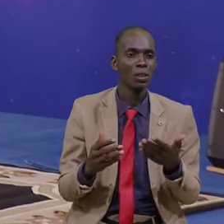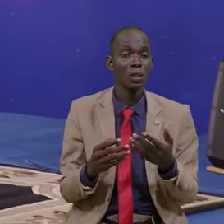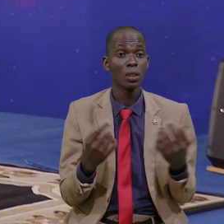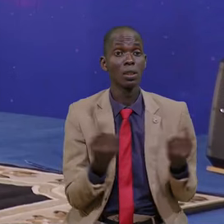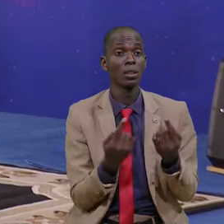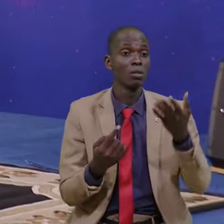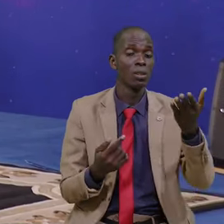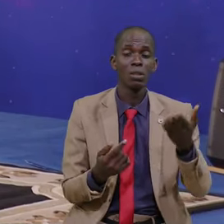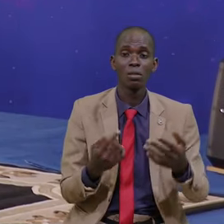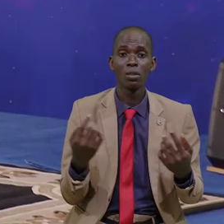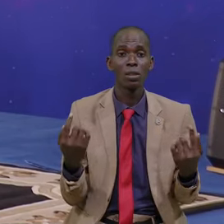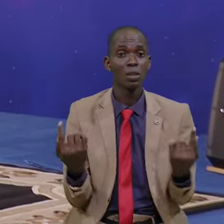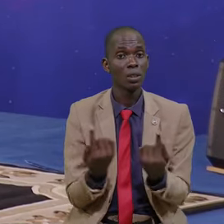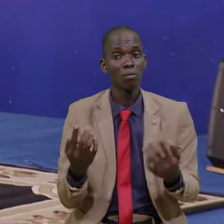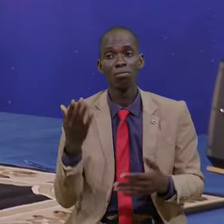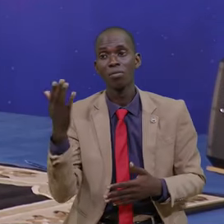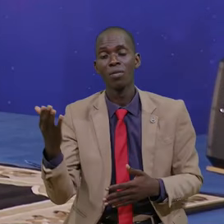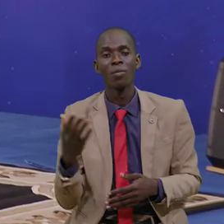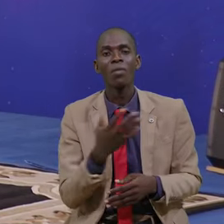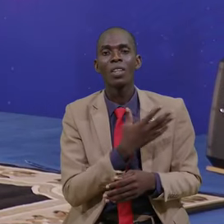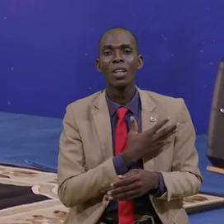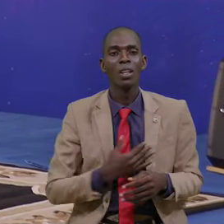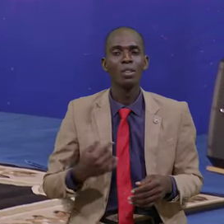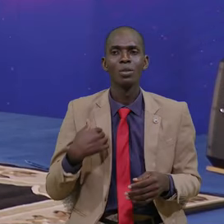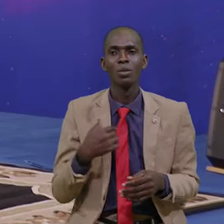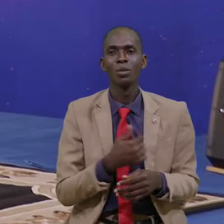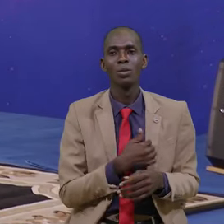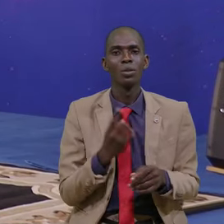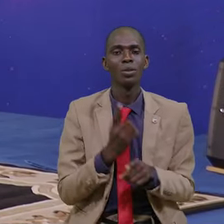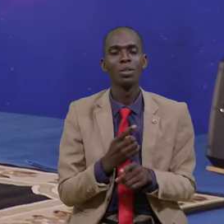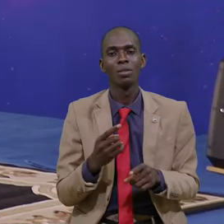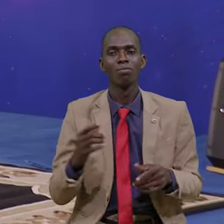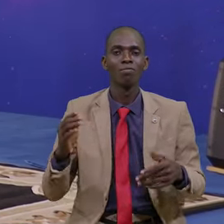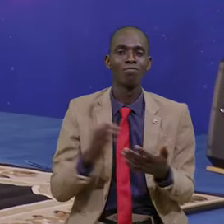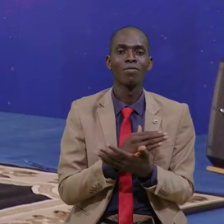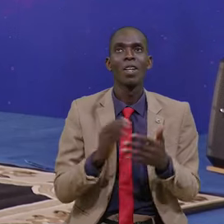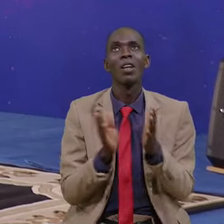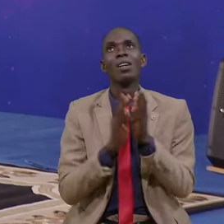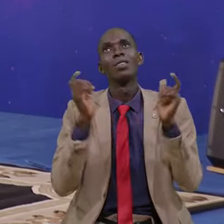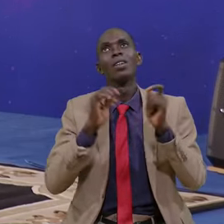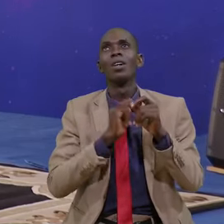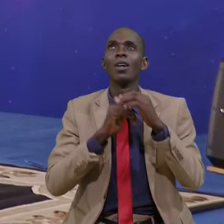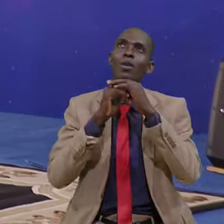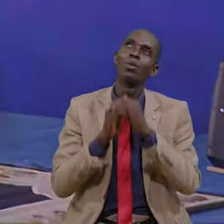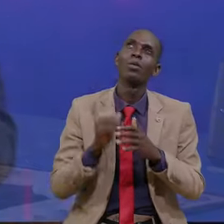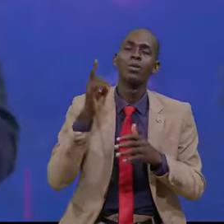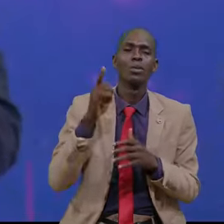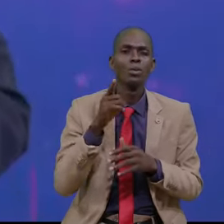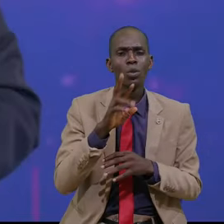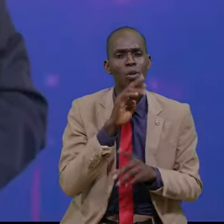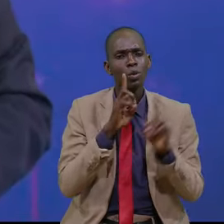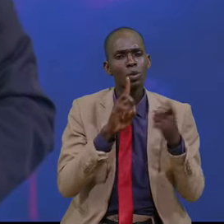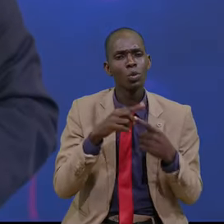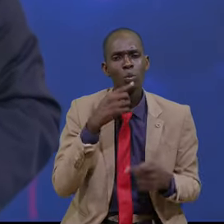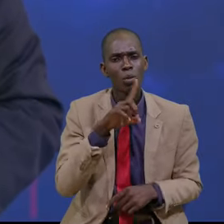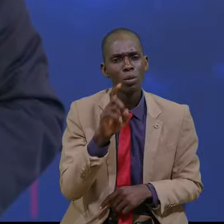we come amen hallelujah I worship and adore you who are you talking to are